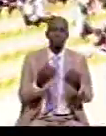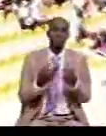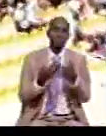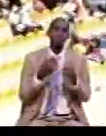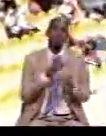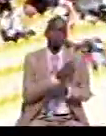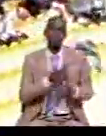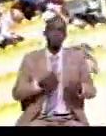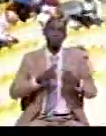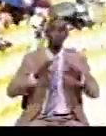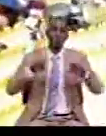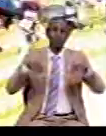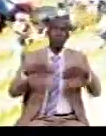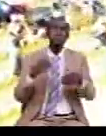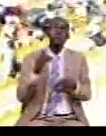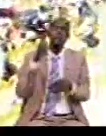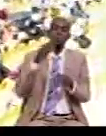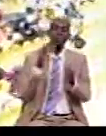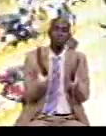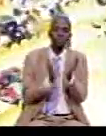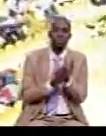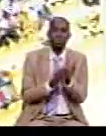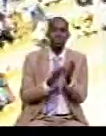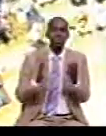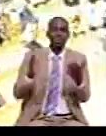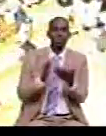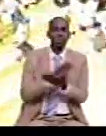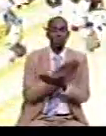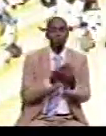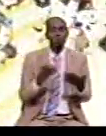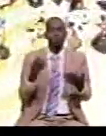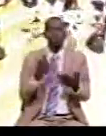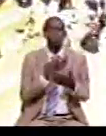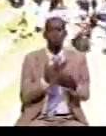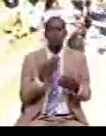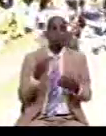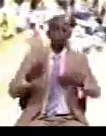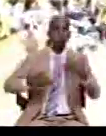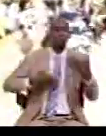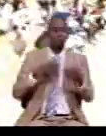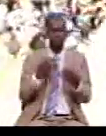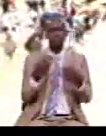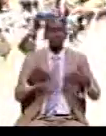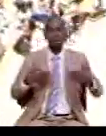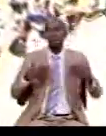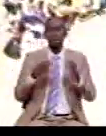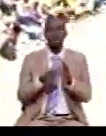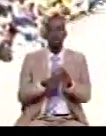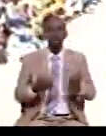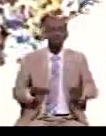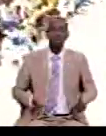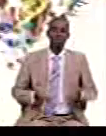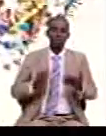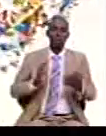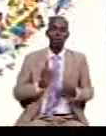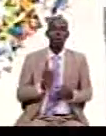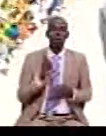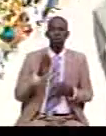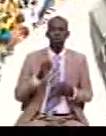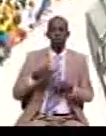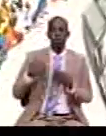happiness, lifting up our voices and our hearts in the name of Jesus. Amen.